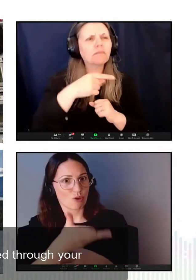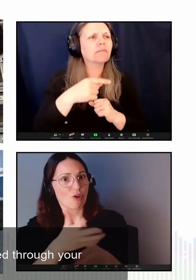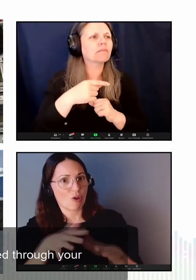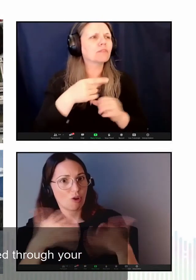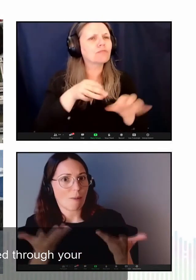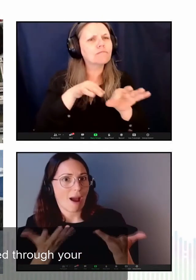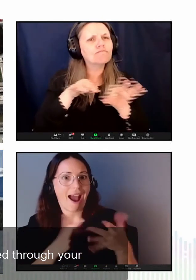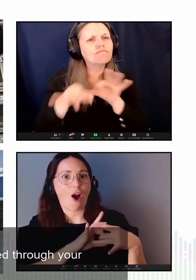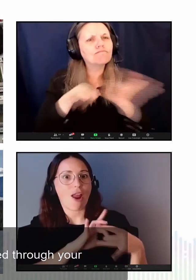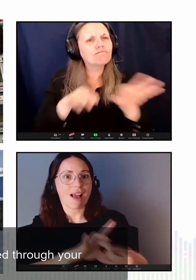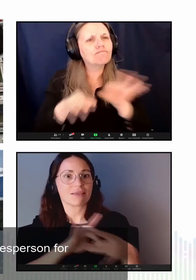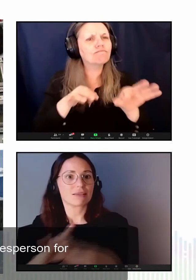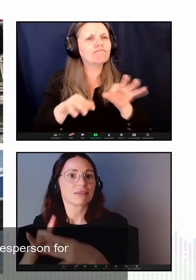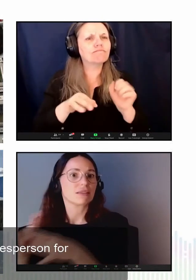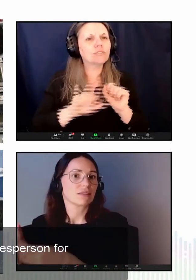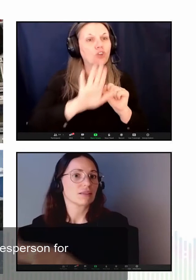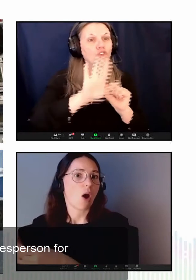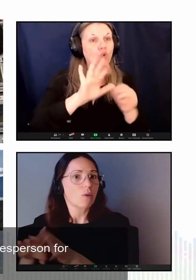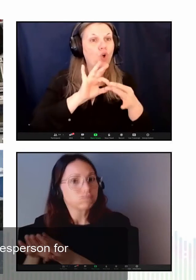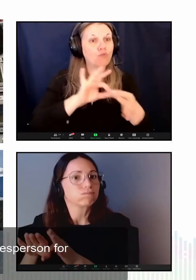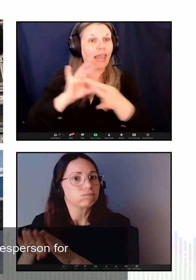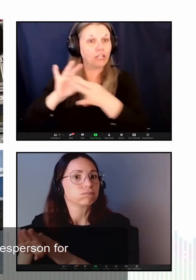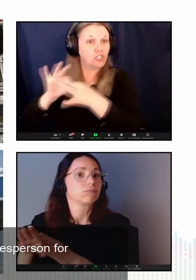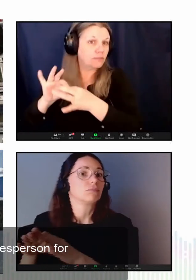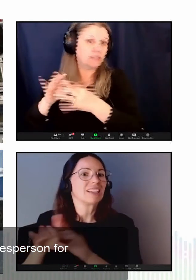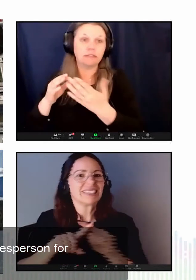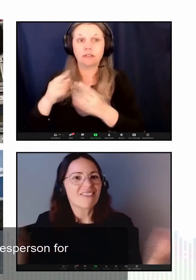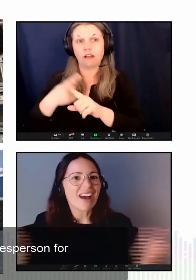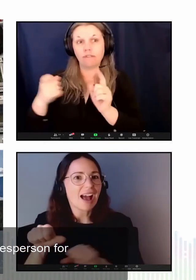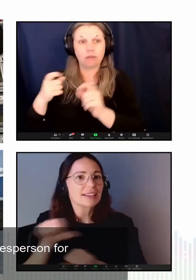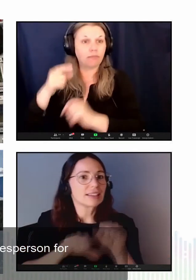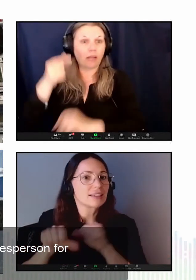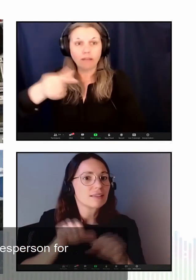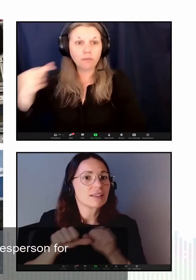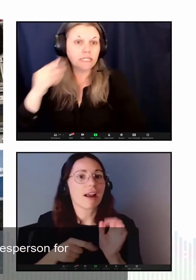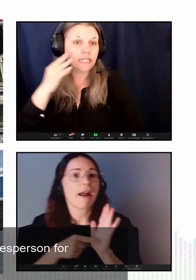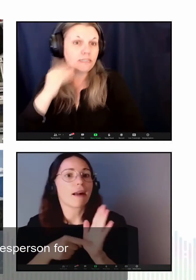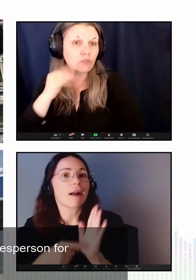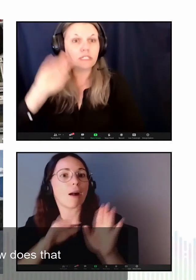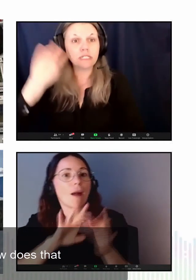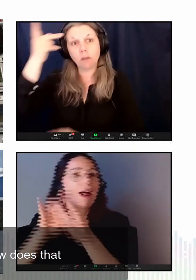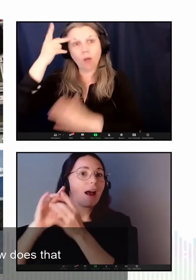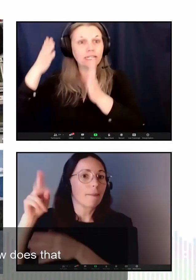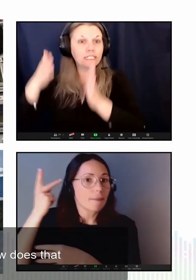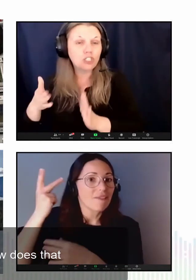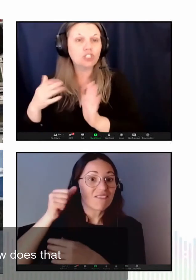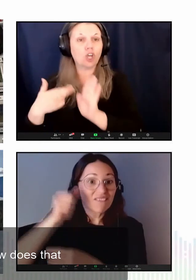you've developed through your other activities as a politician and as a statesperson for many